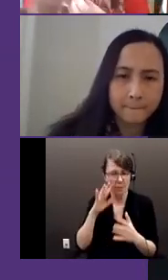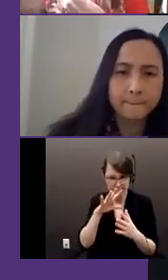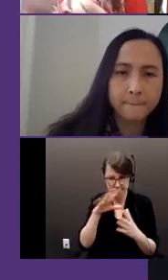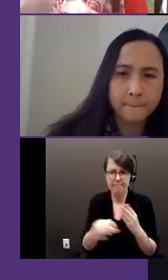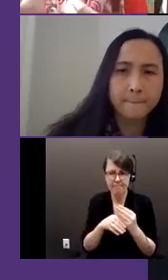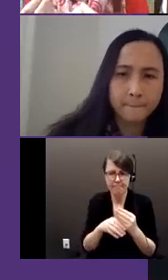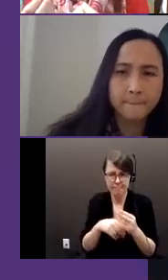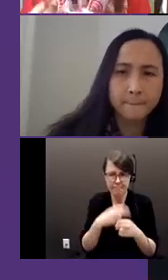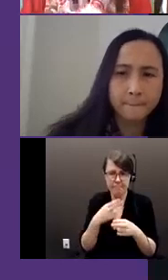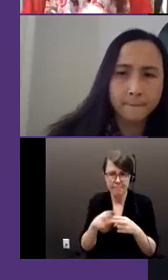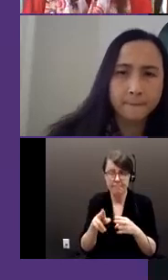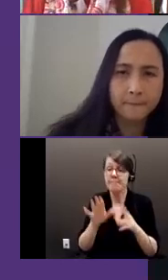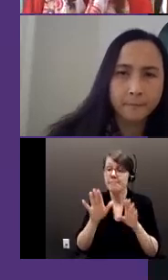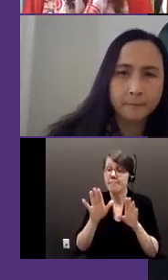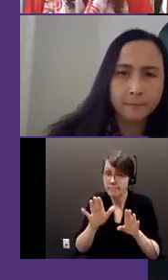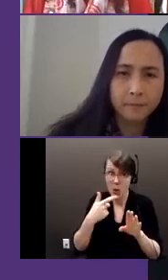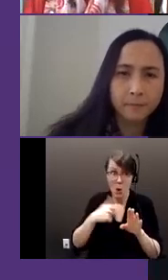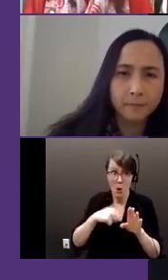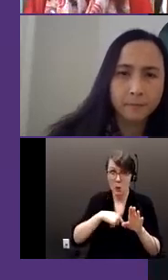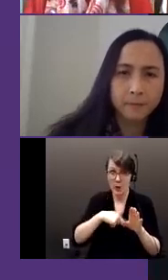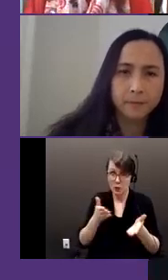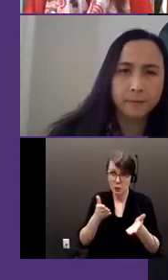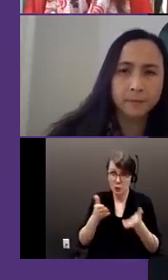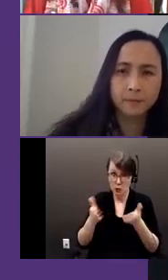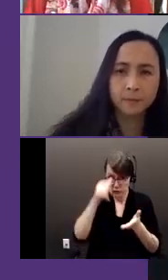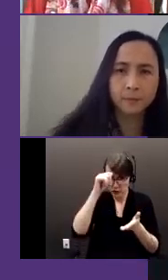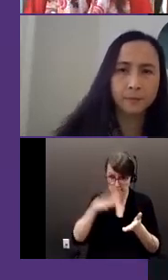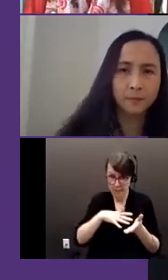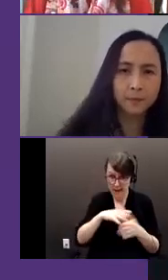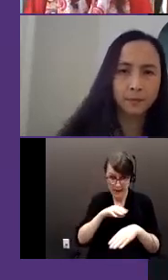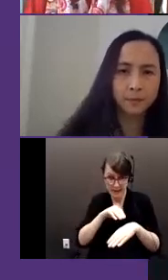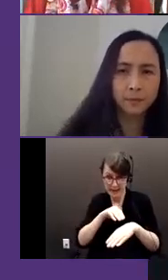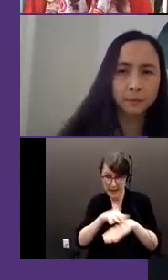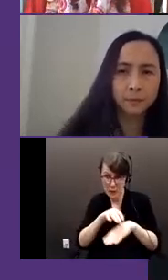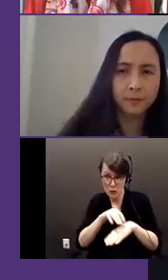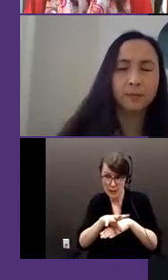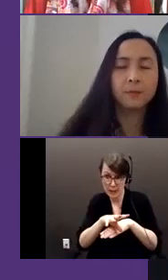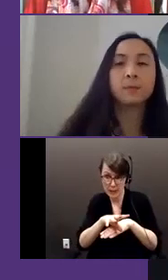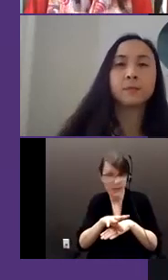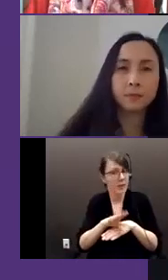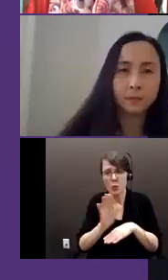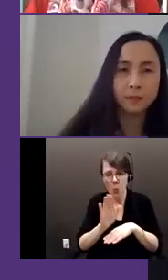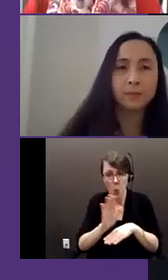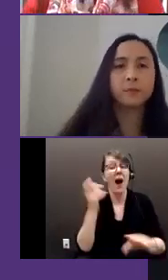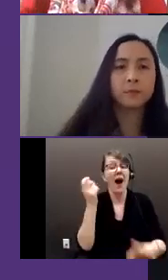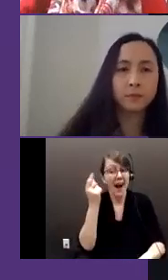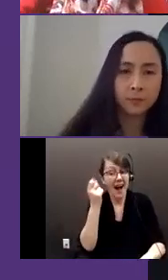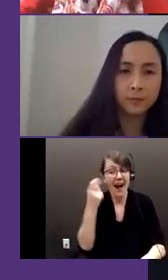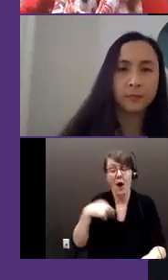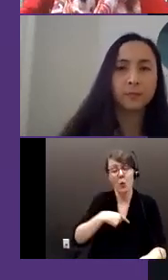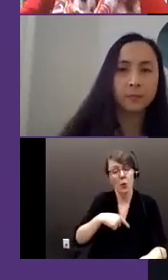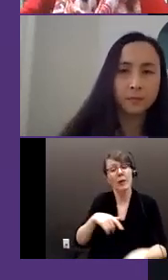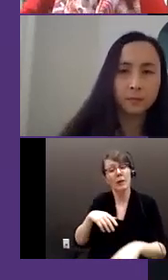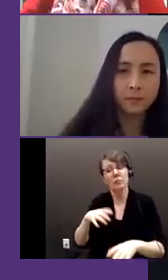in counseling, we do support them on our 24-hour crisis and support line. So I do want to say that